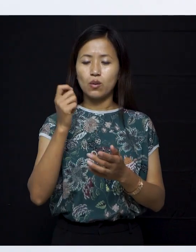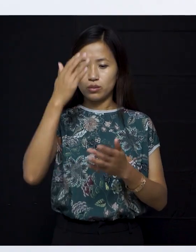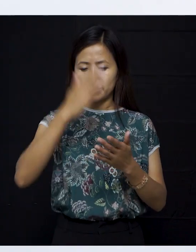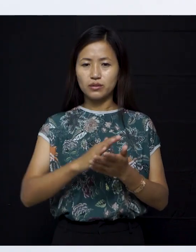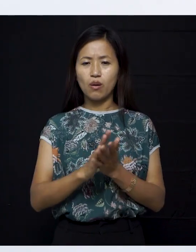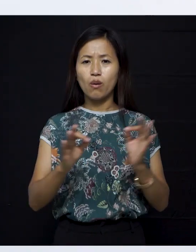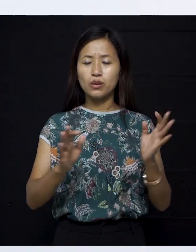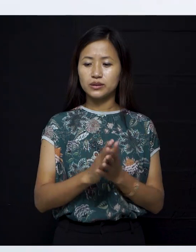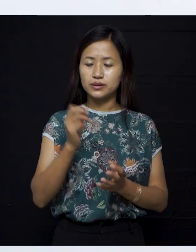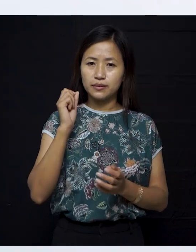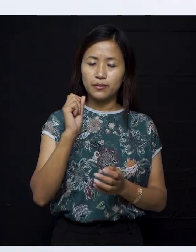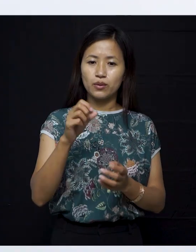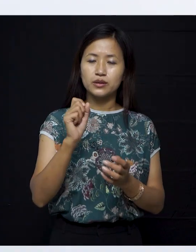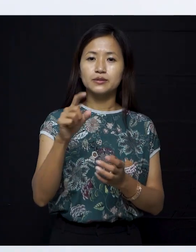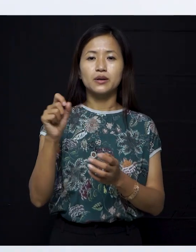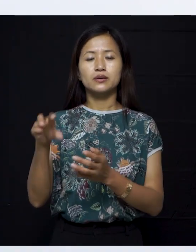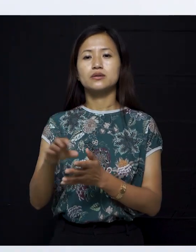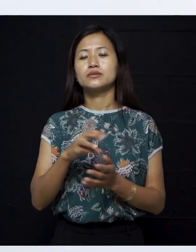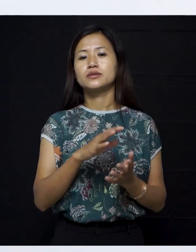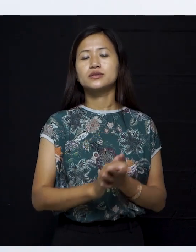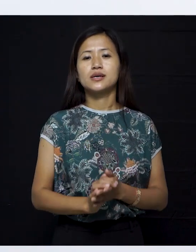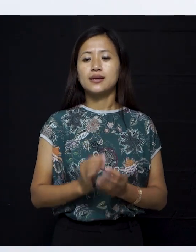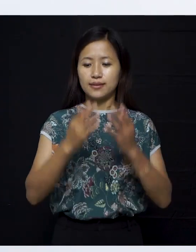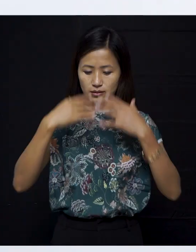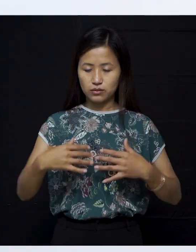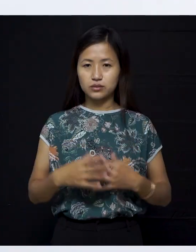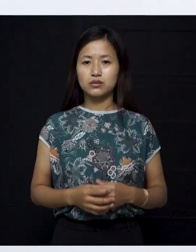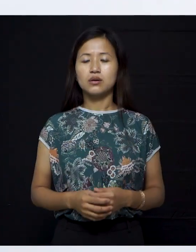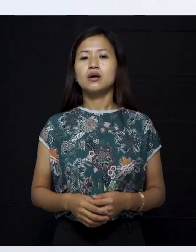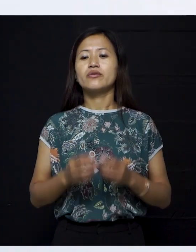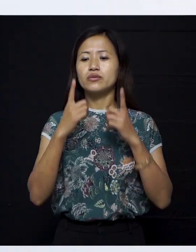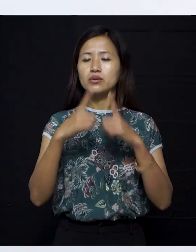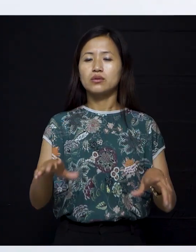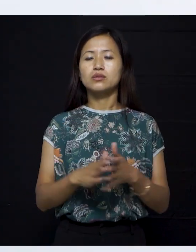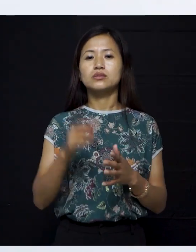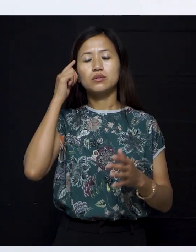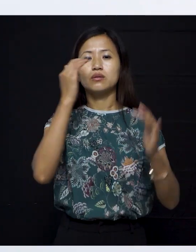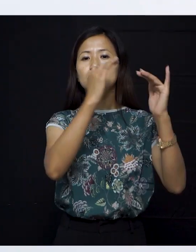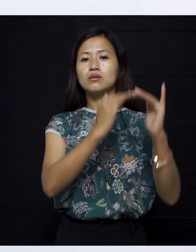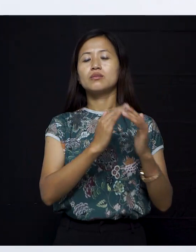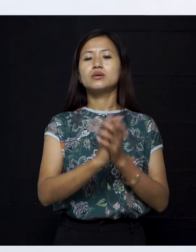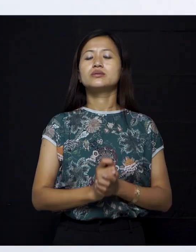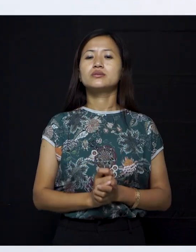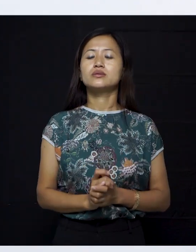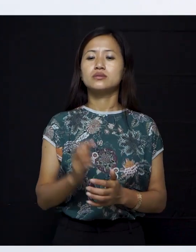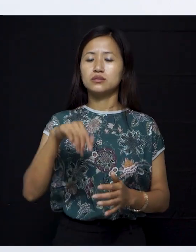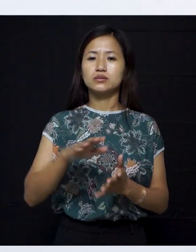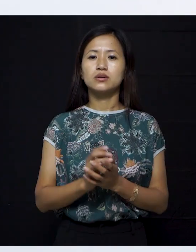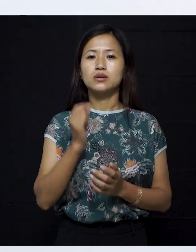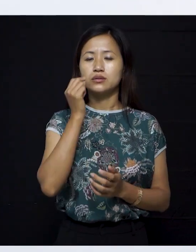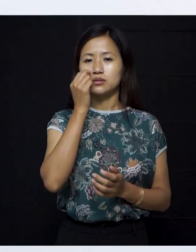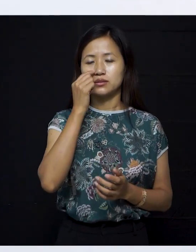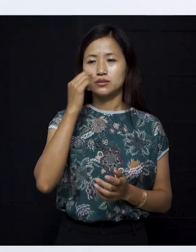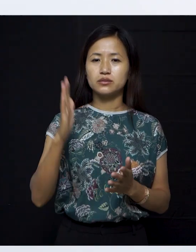dead body. If she was a person who would have lost her hope on God, she would not be doing this. But this proved that